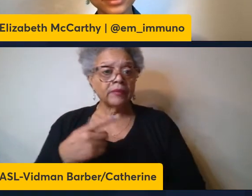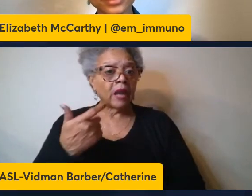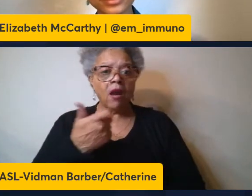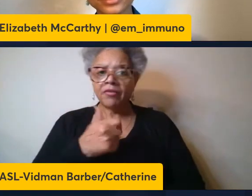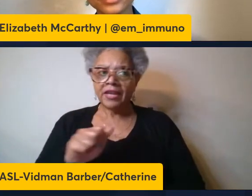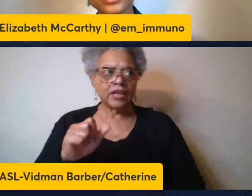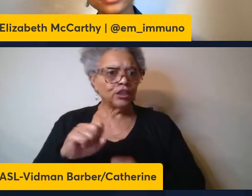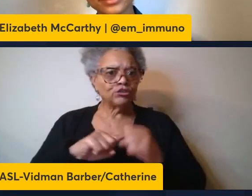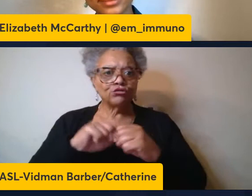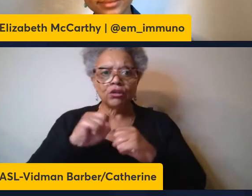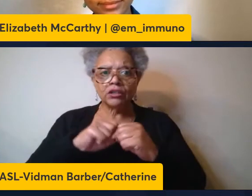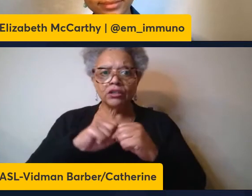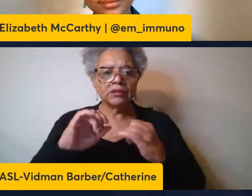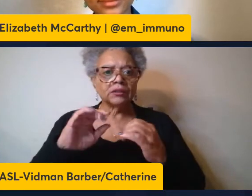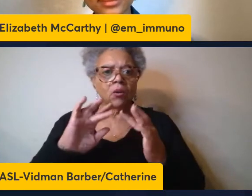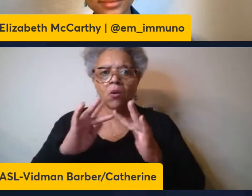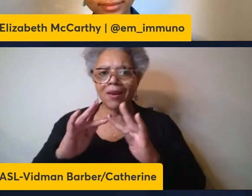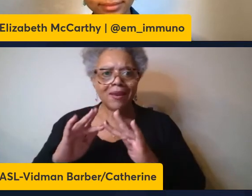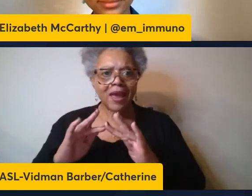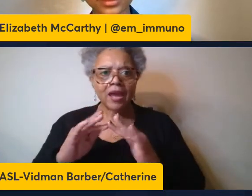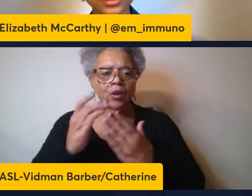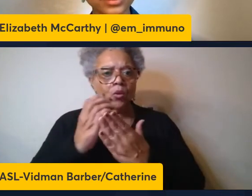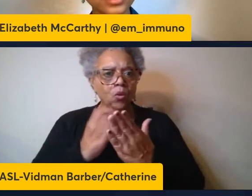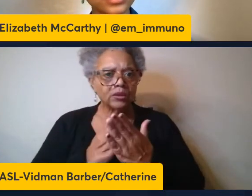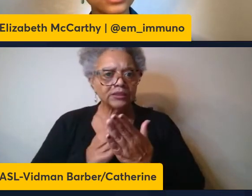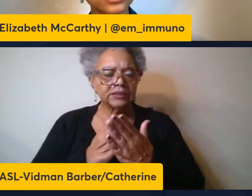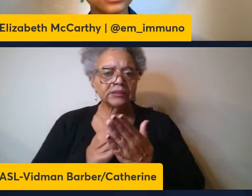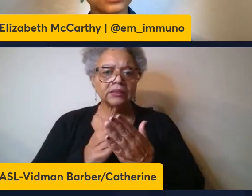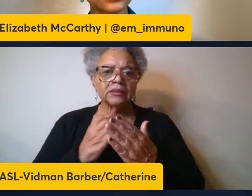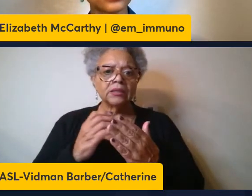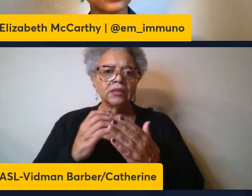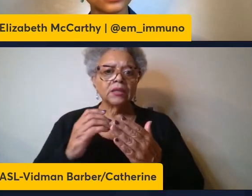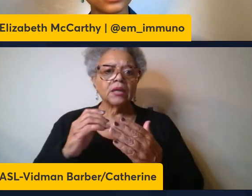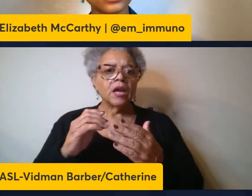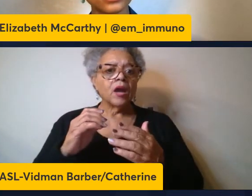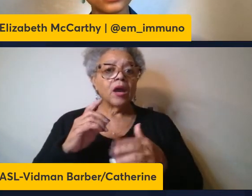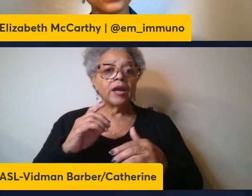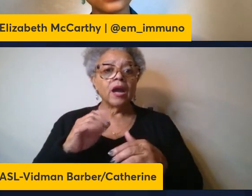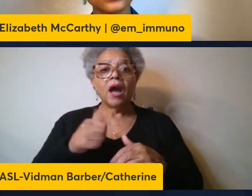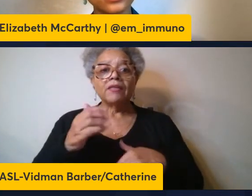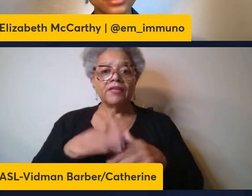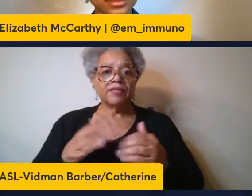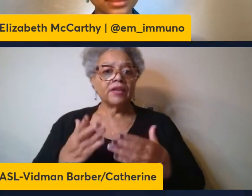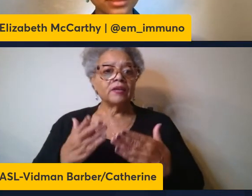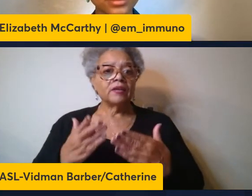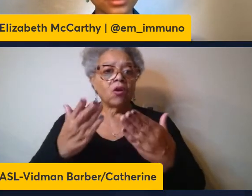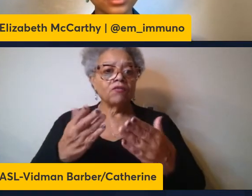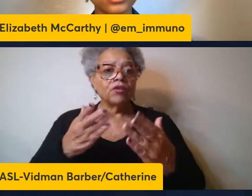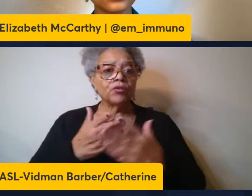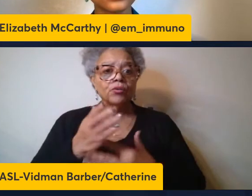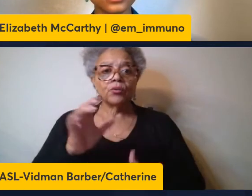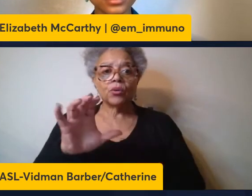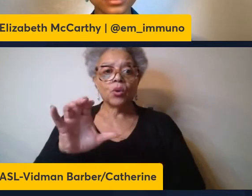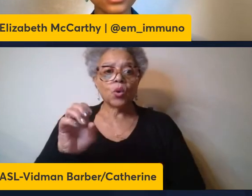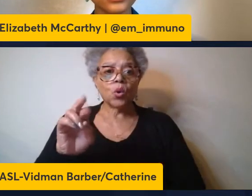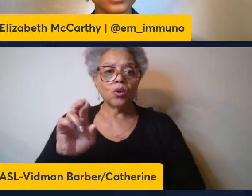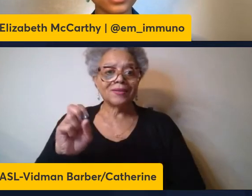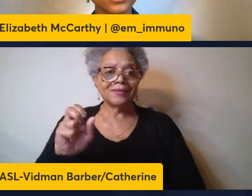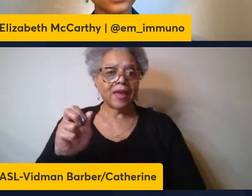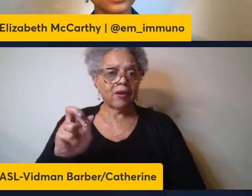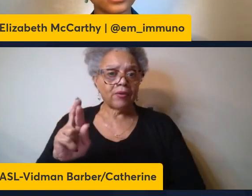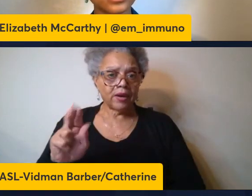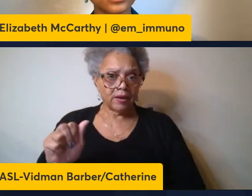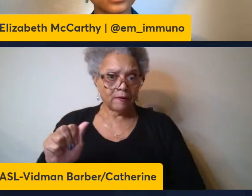online courses or resources besides what is offered through Coursera and Udemy?